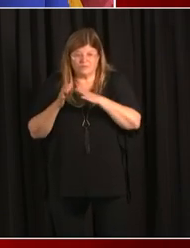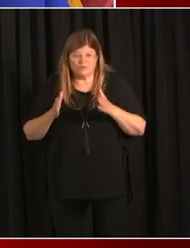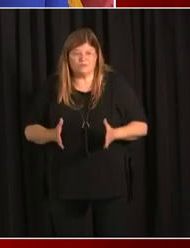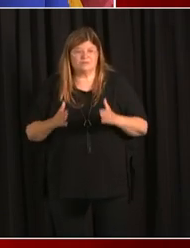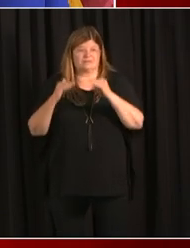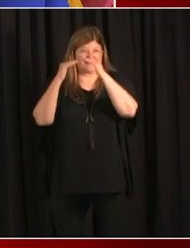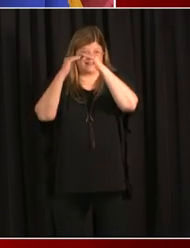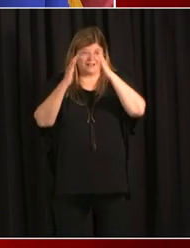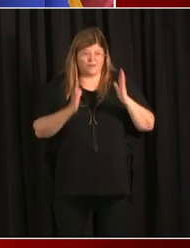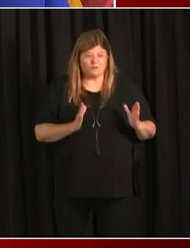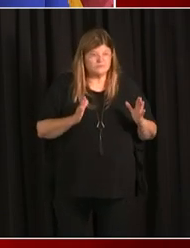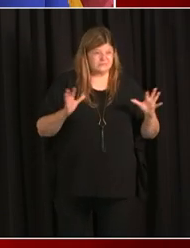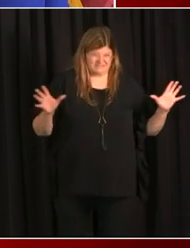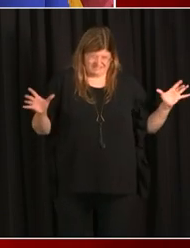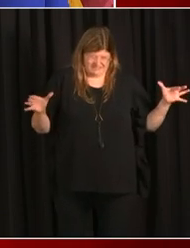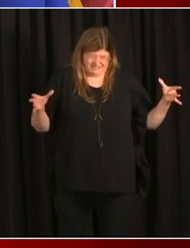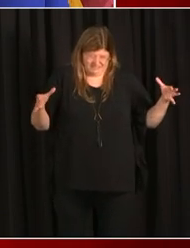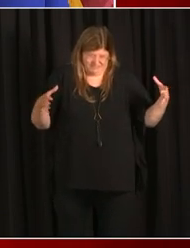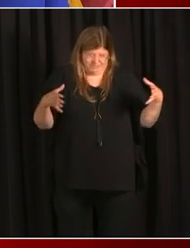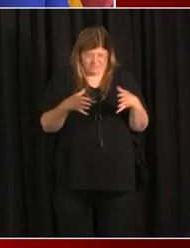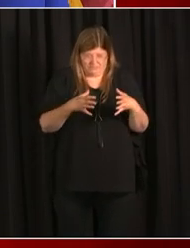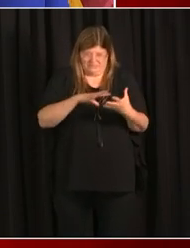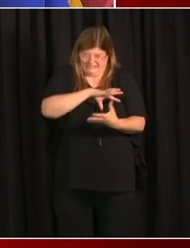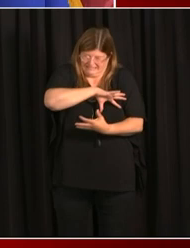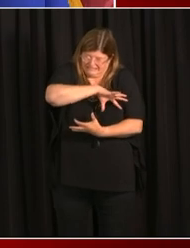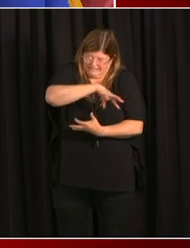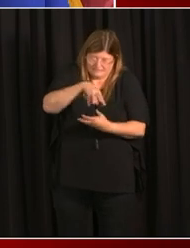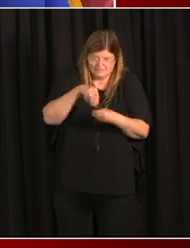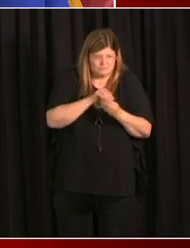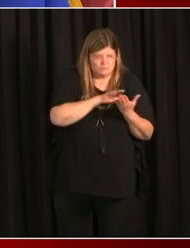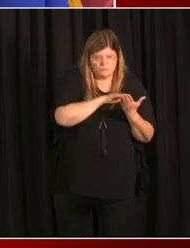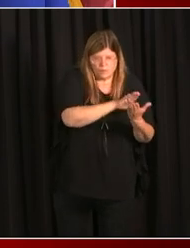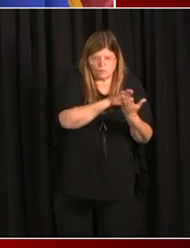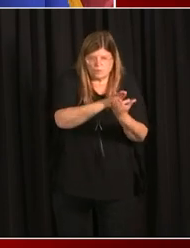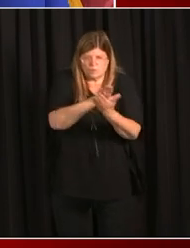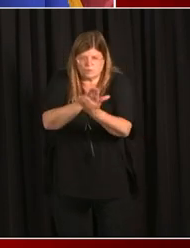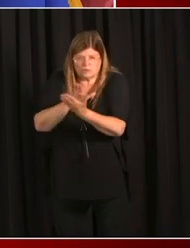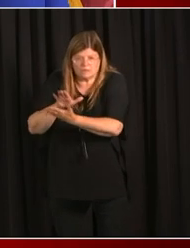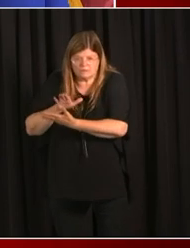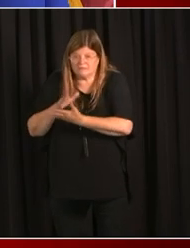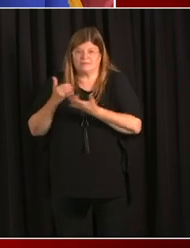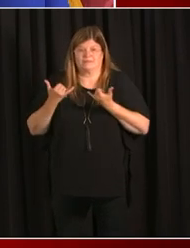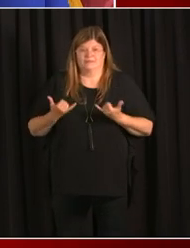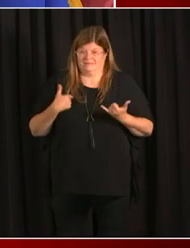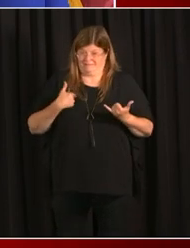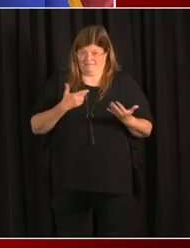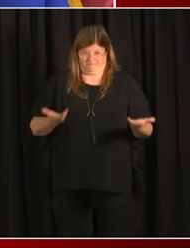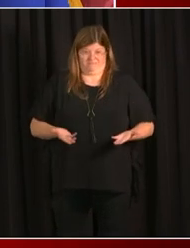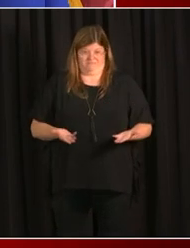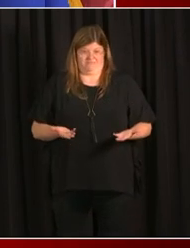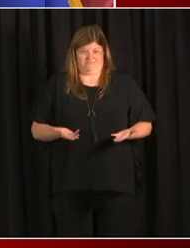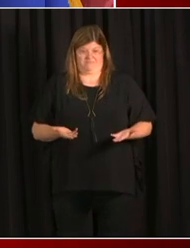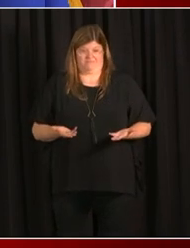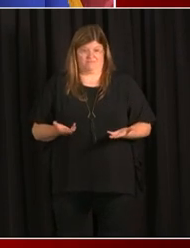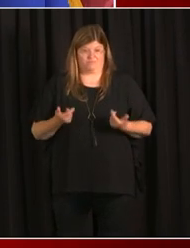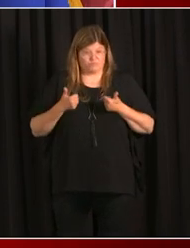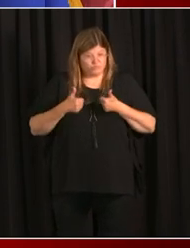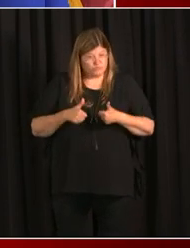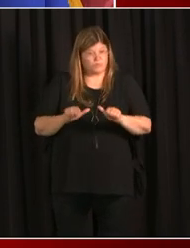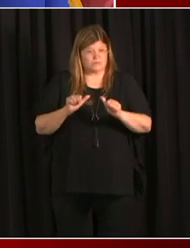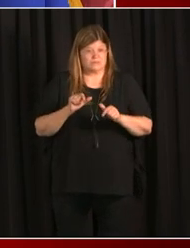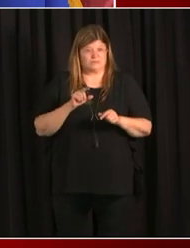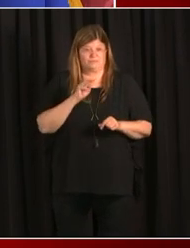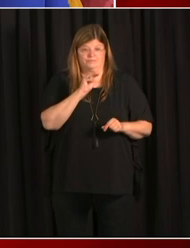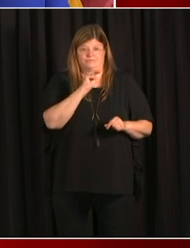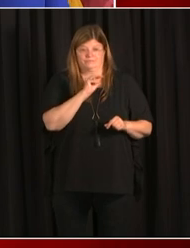things require a comprehensive approach. So I'll be here in the time that the mayor would have me serve in a